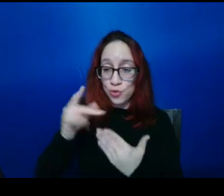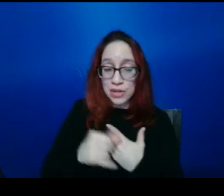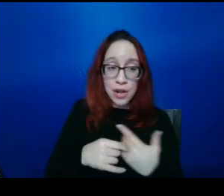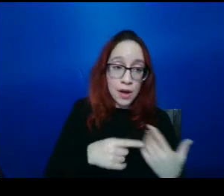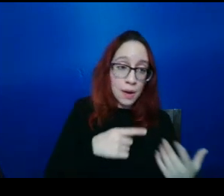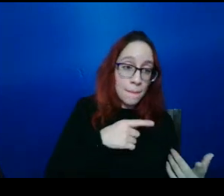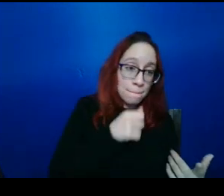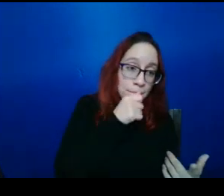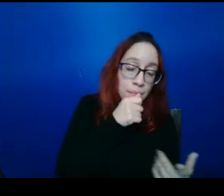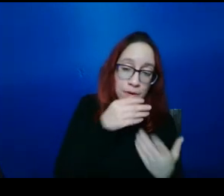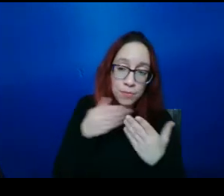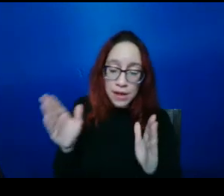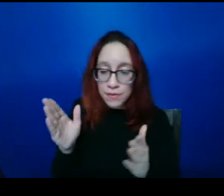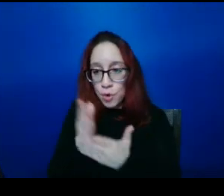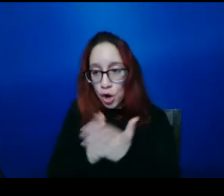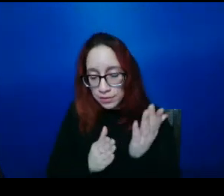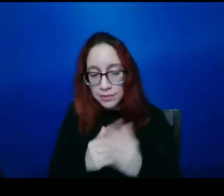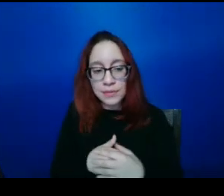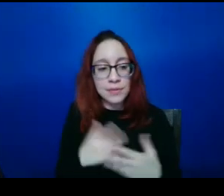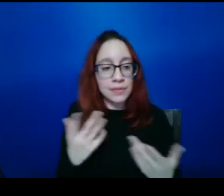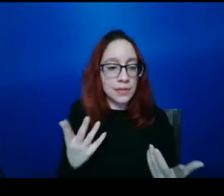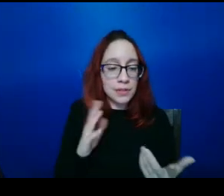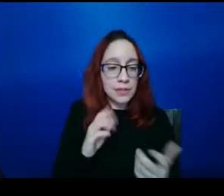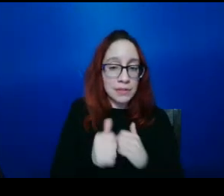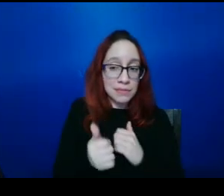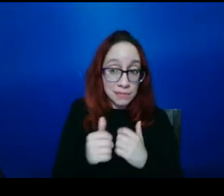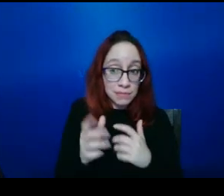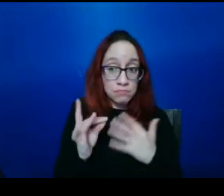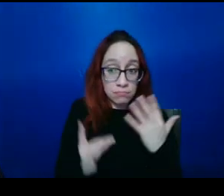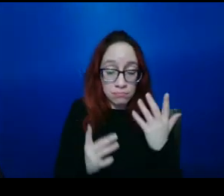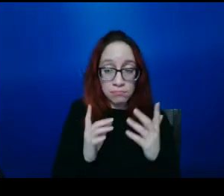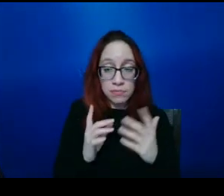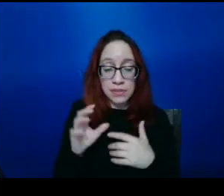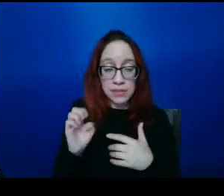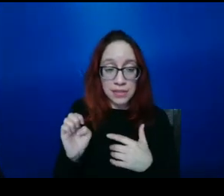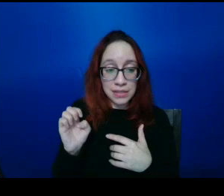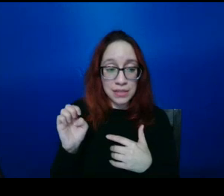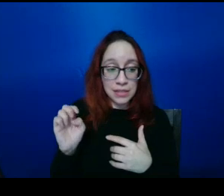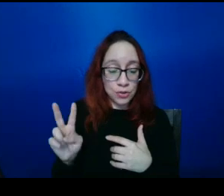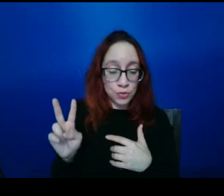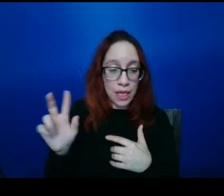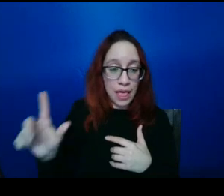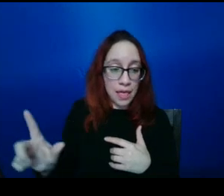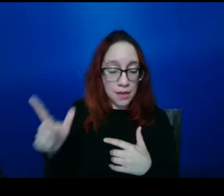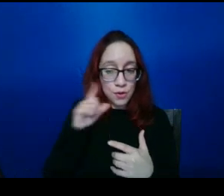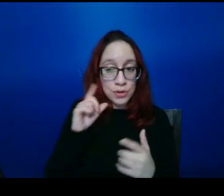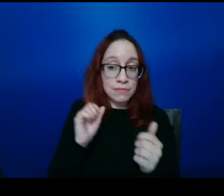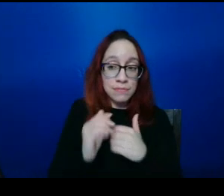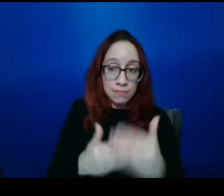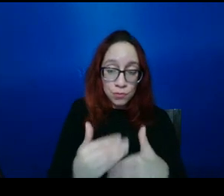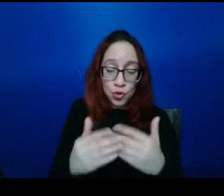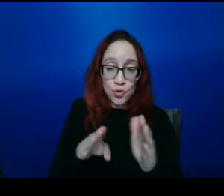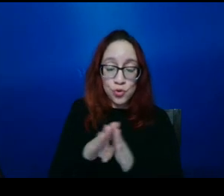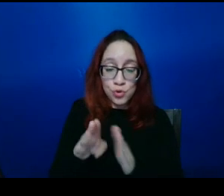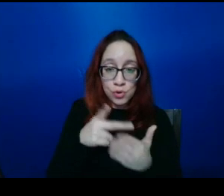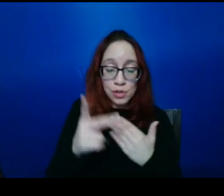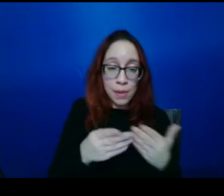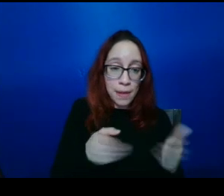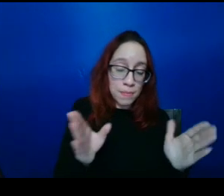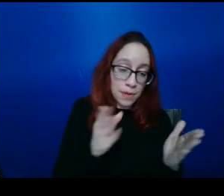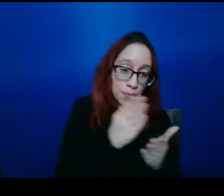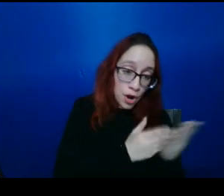private components. As part of a competitive selection process, E2L was selected to facilitate the project. The public component has